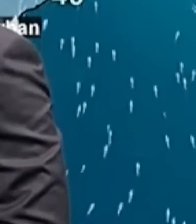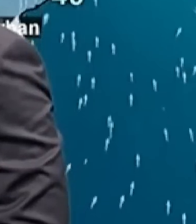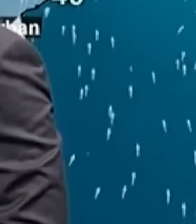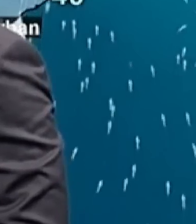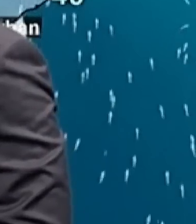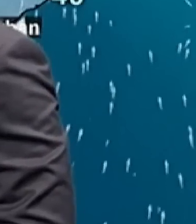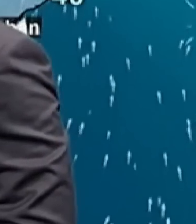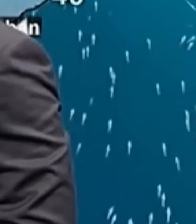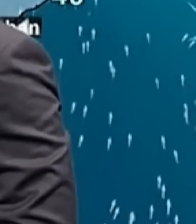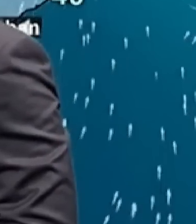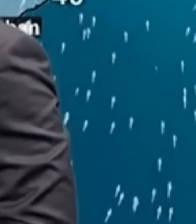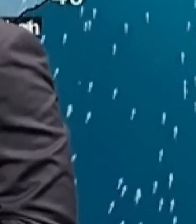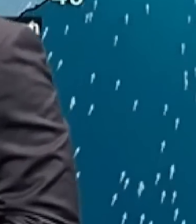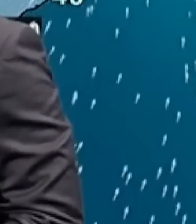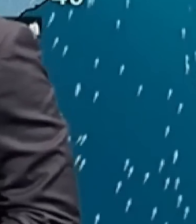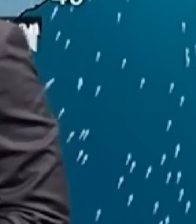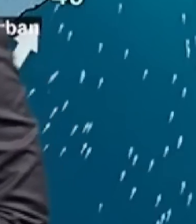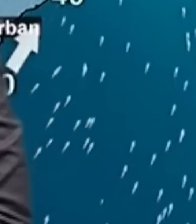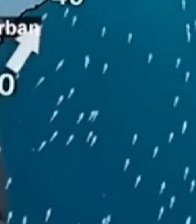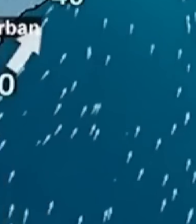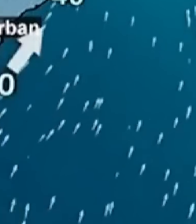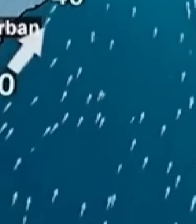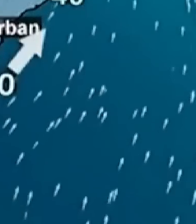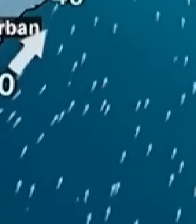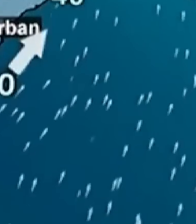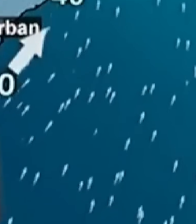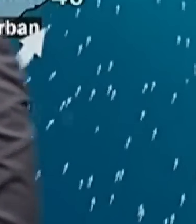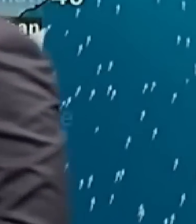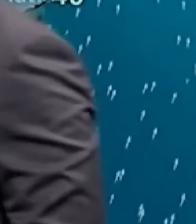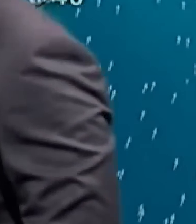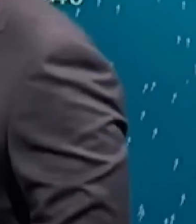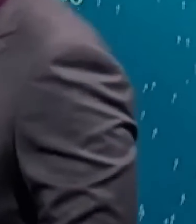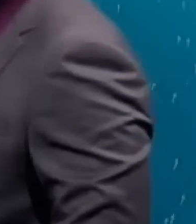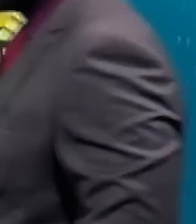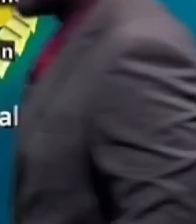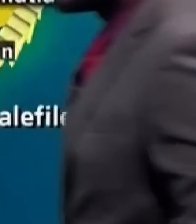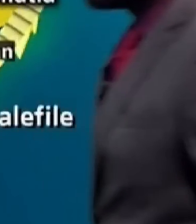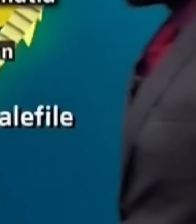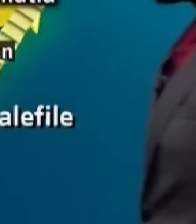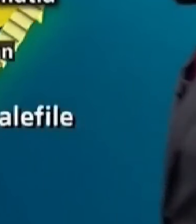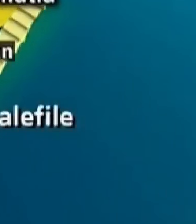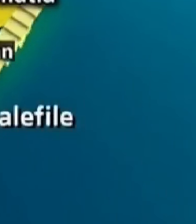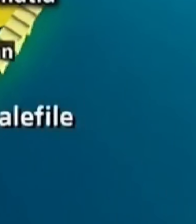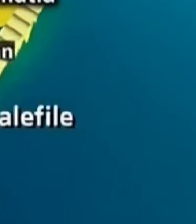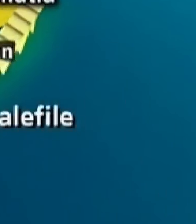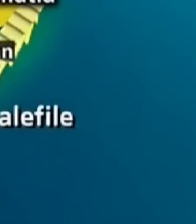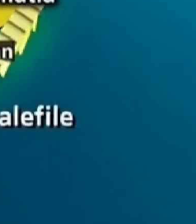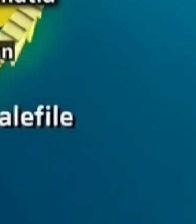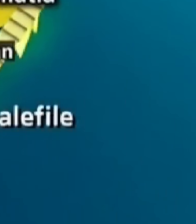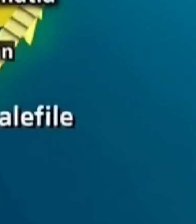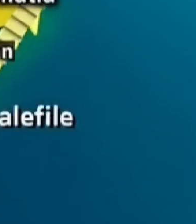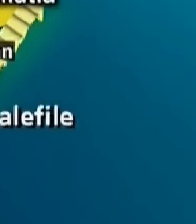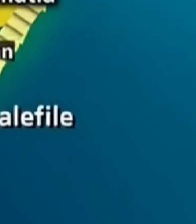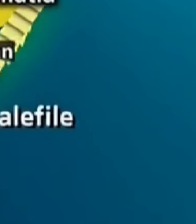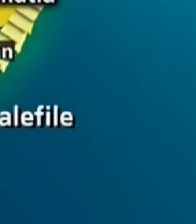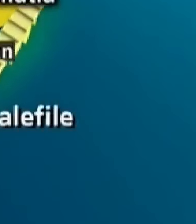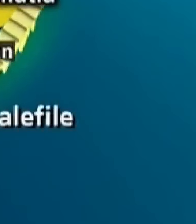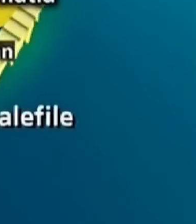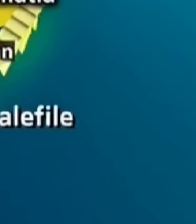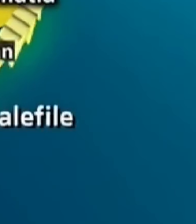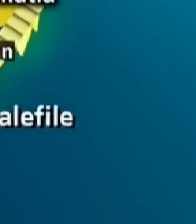le hona karo kapa bophirima kapa le boa ha o tse lebeletsweng ba bora bolipi ba tse tlhokomediso ya hore ha le bisimba ka jeno le hona hosane ho